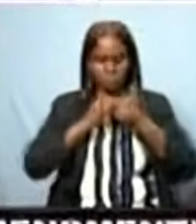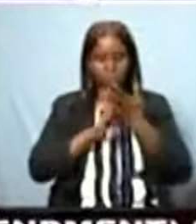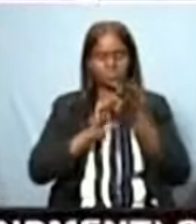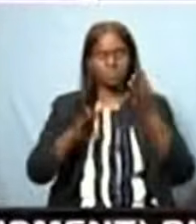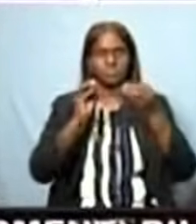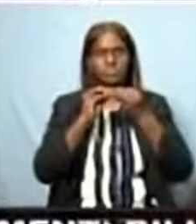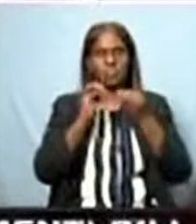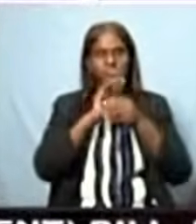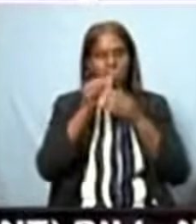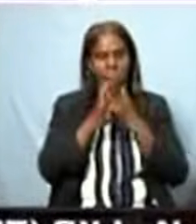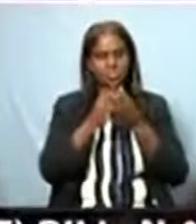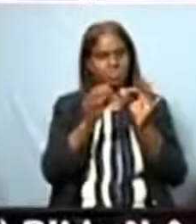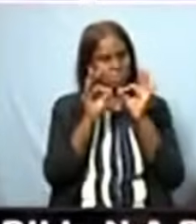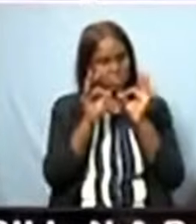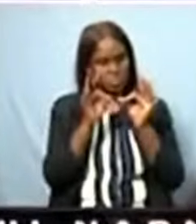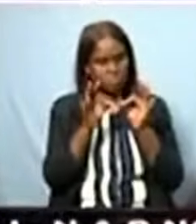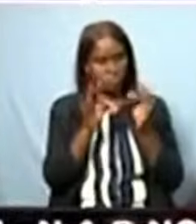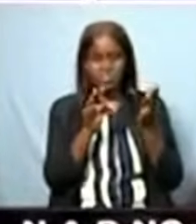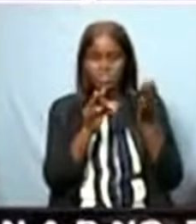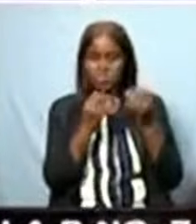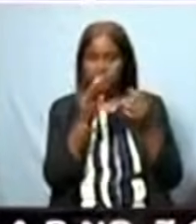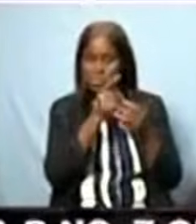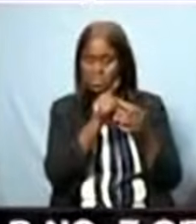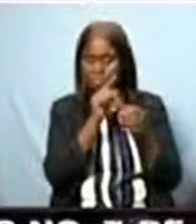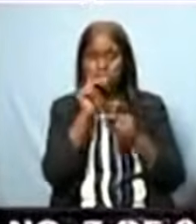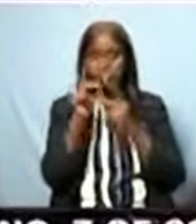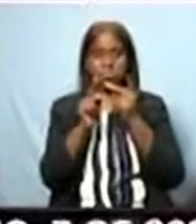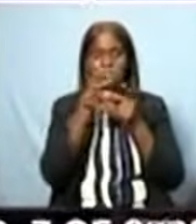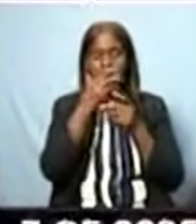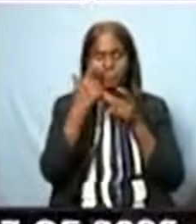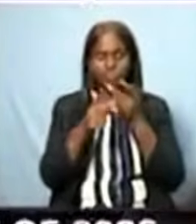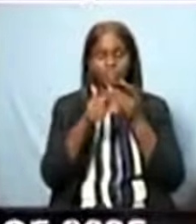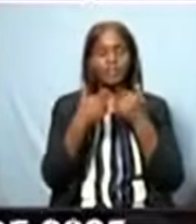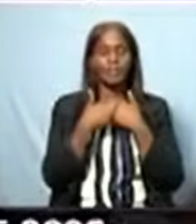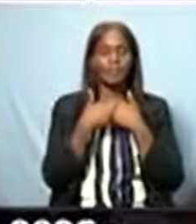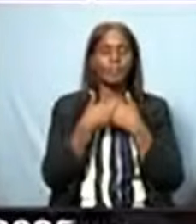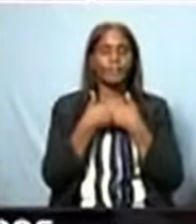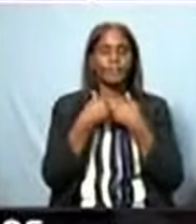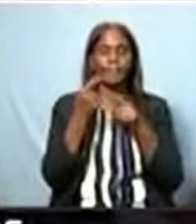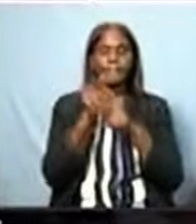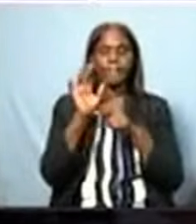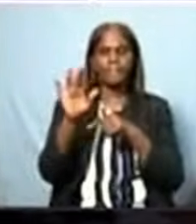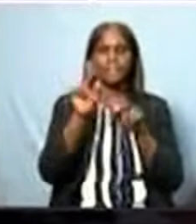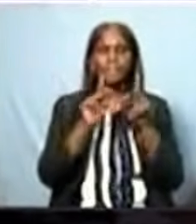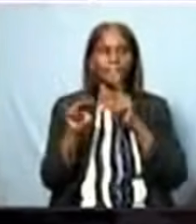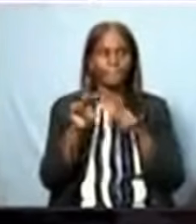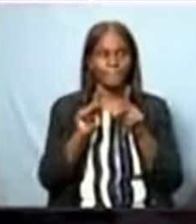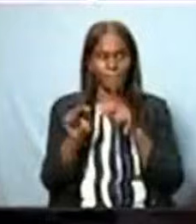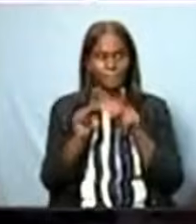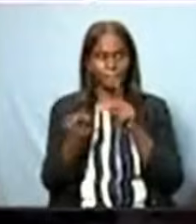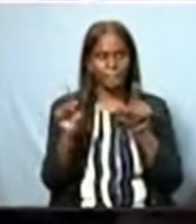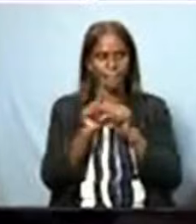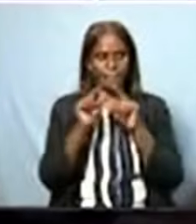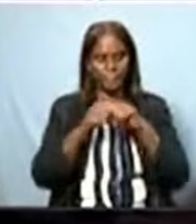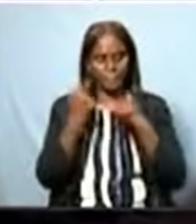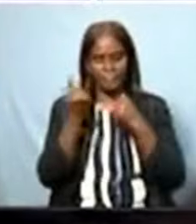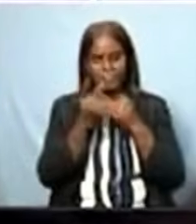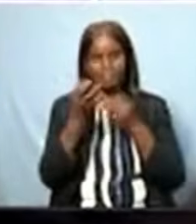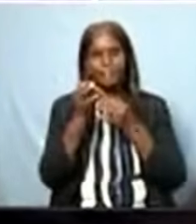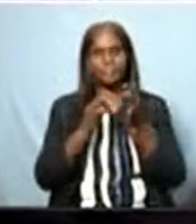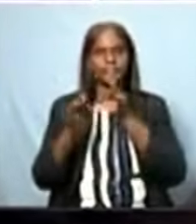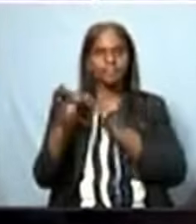believe that the legitimacy of the process must be drawn from the people, and would like to state